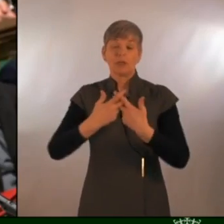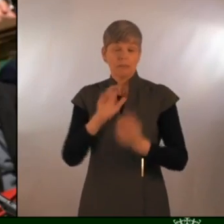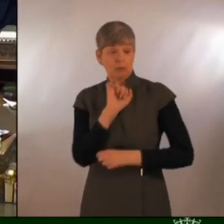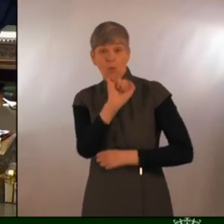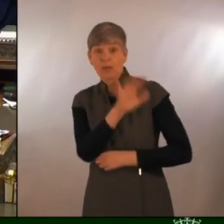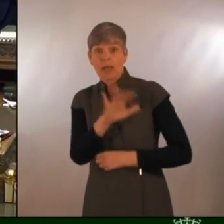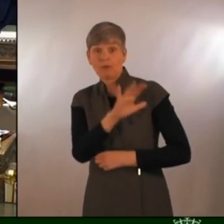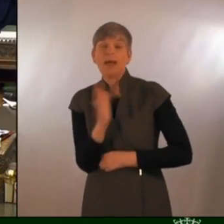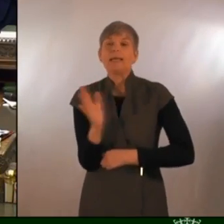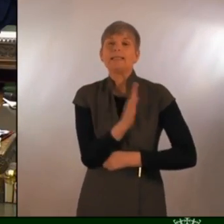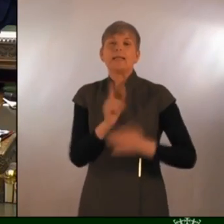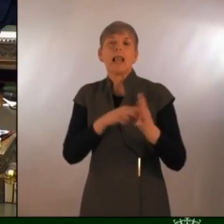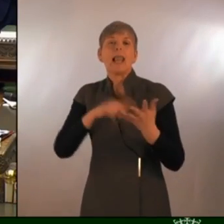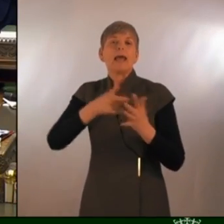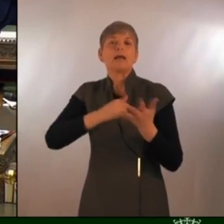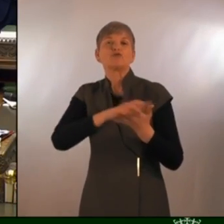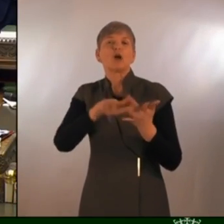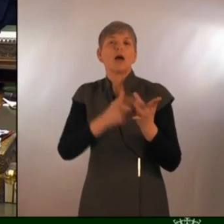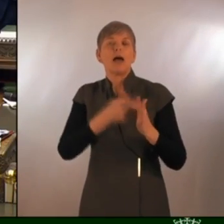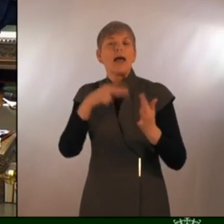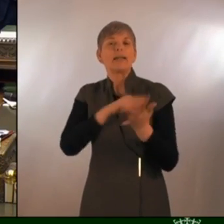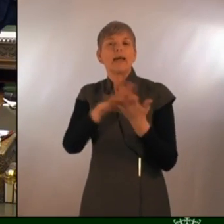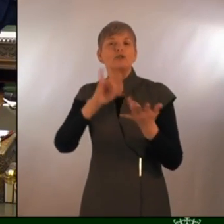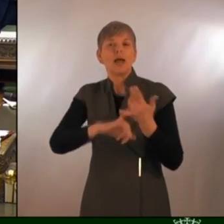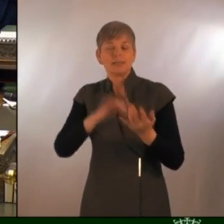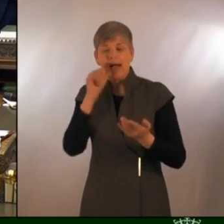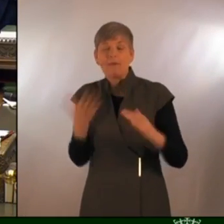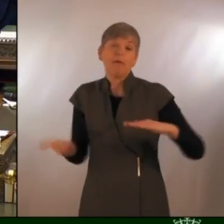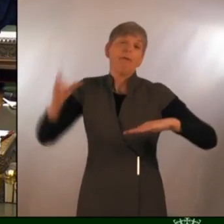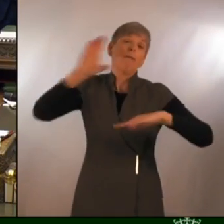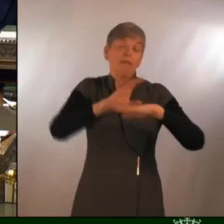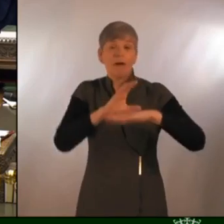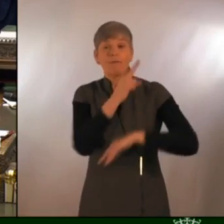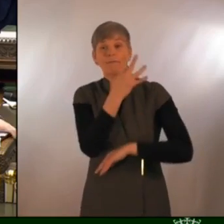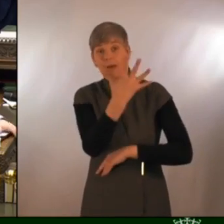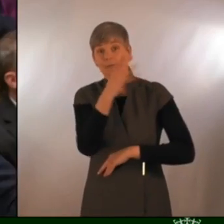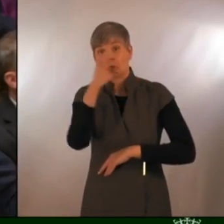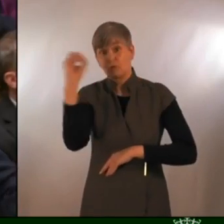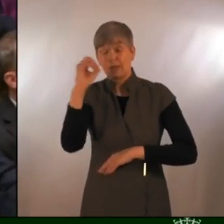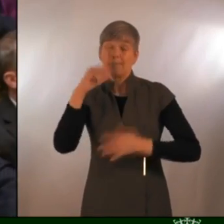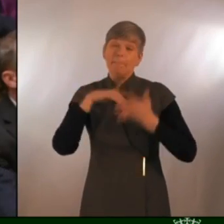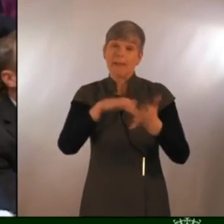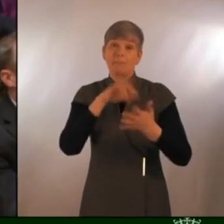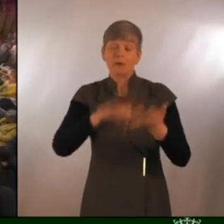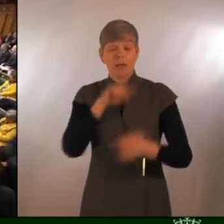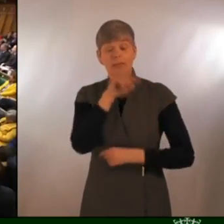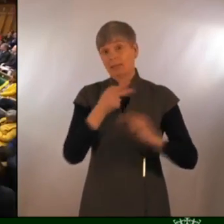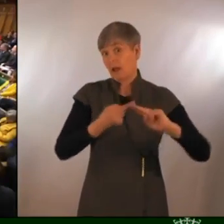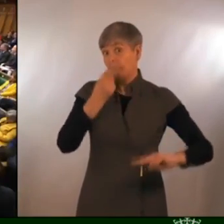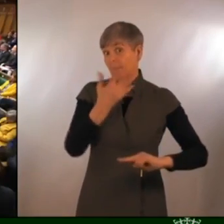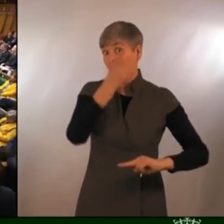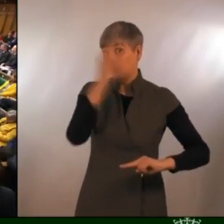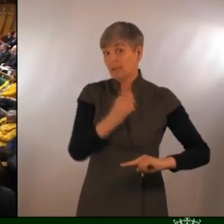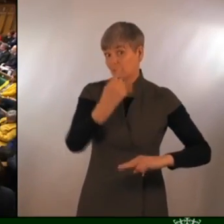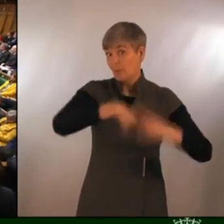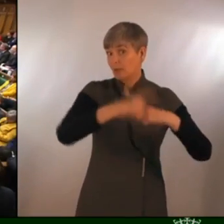East Lancashire is receiving over £500 million more, a cash increase of nearly 5% on last year. Alex